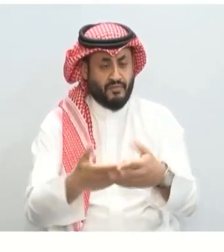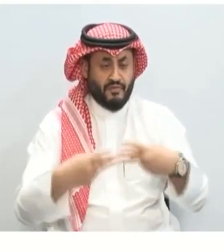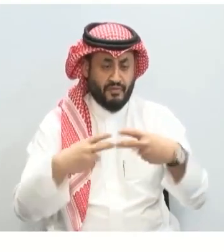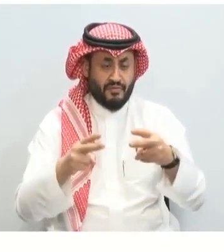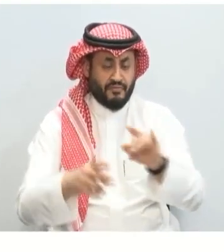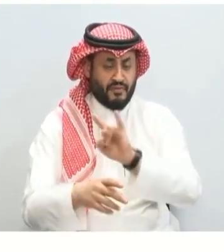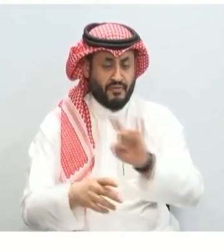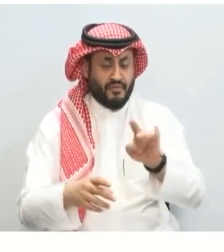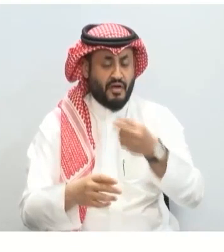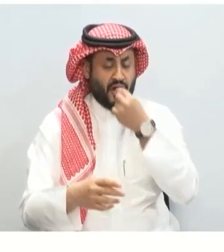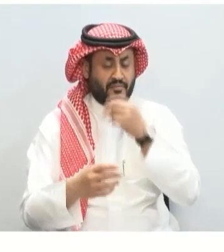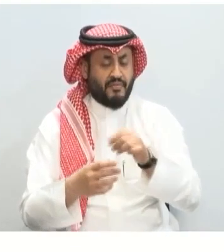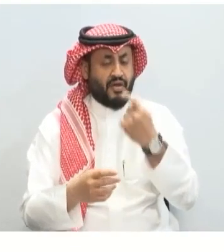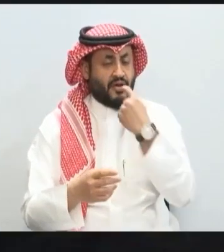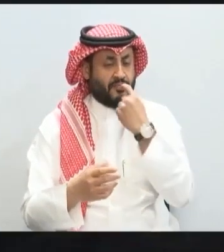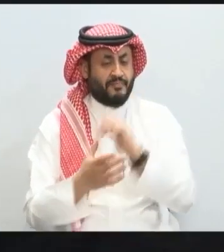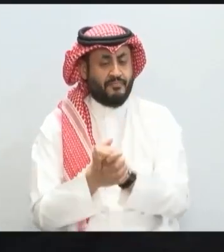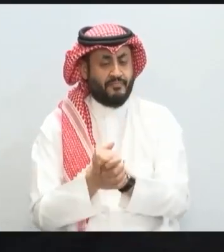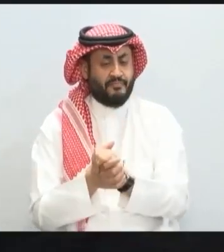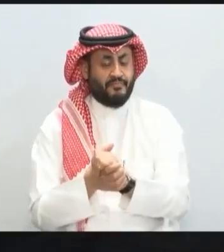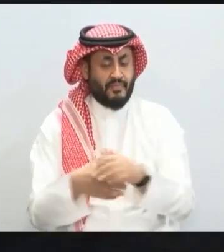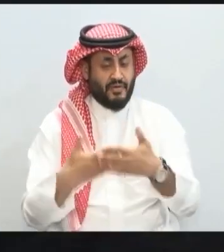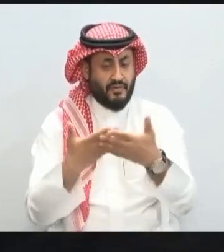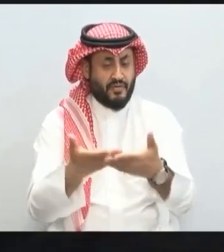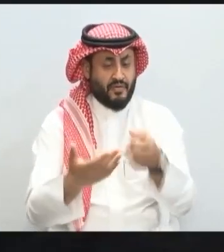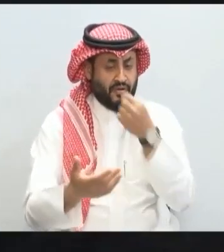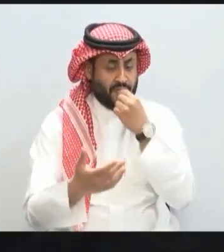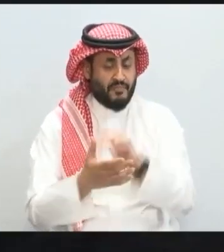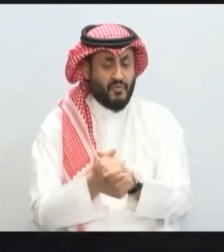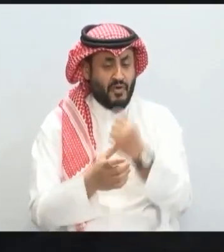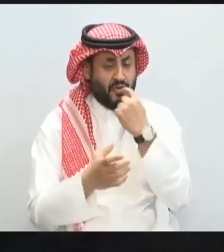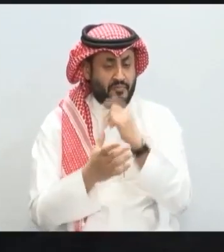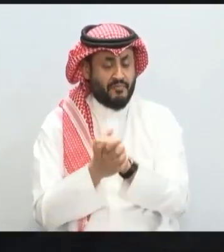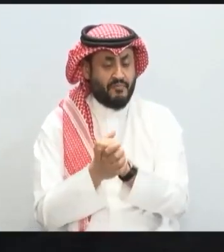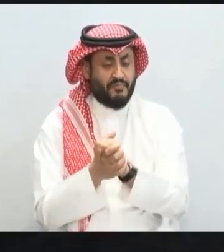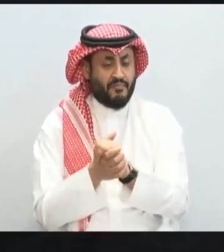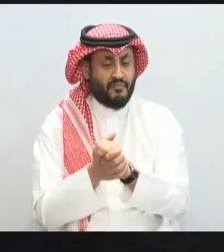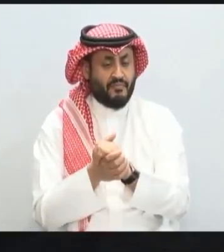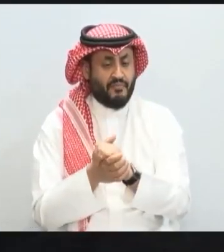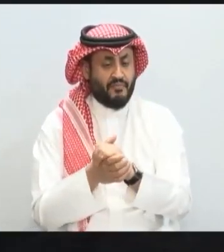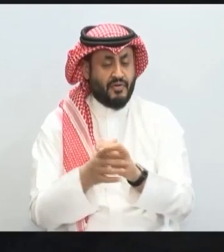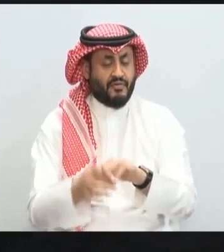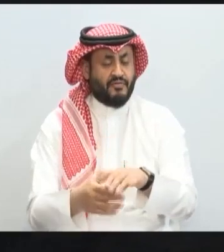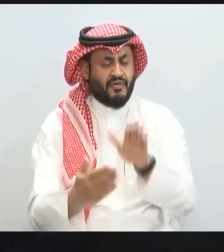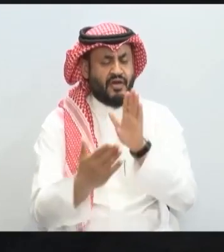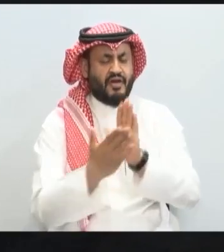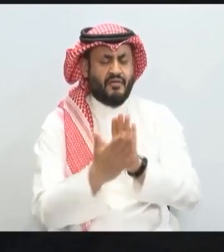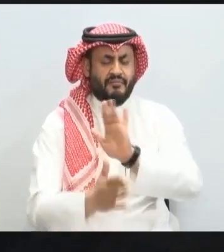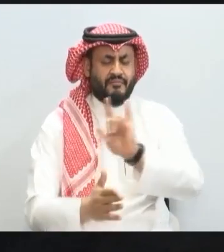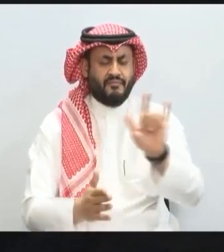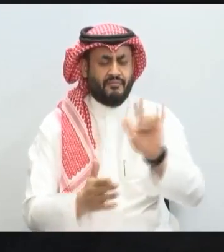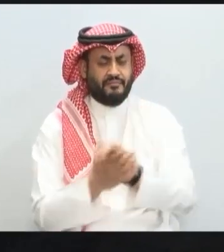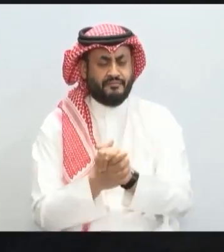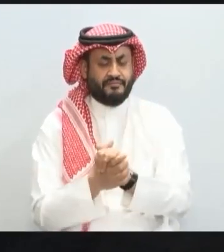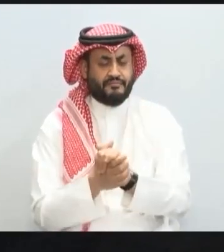declining food and drink. When you want to offer food or drink, or you want to decline the food